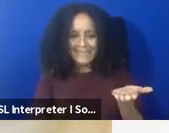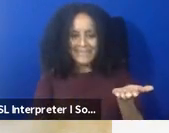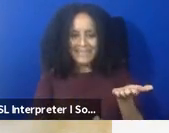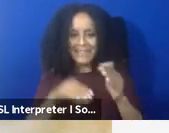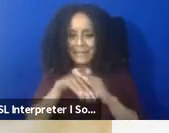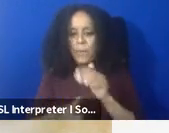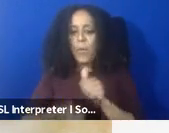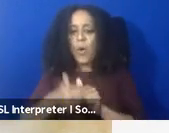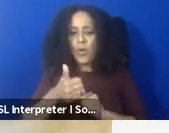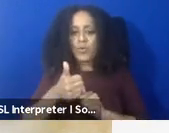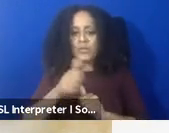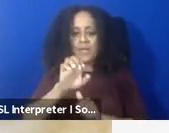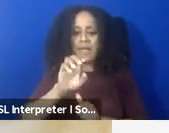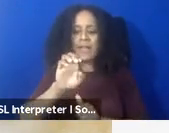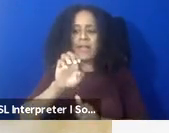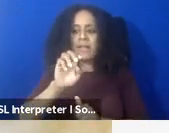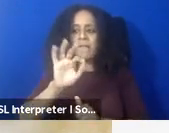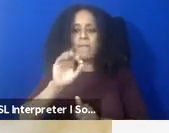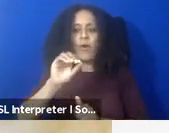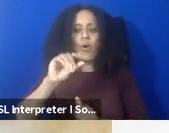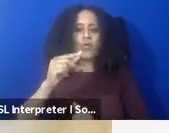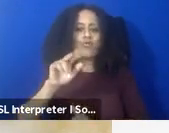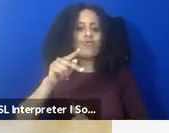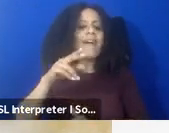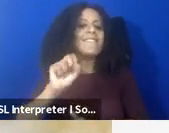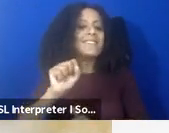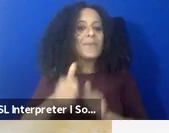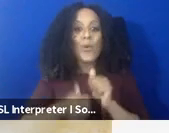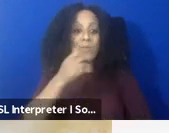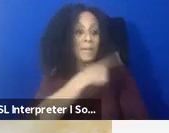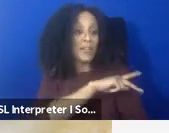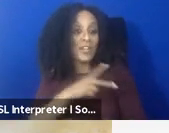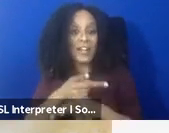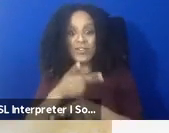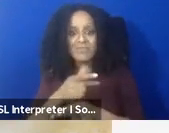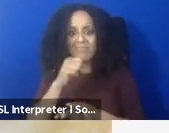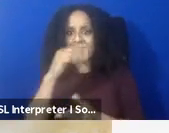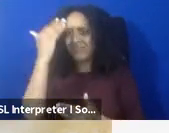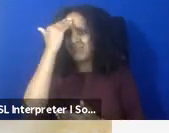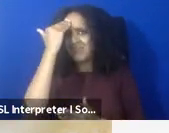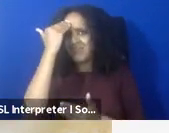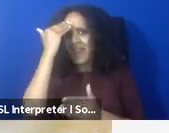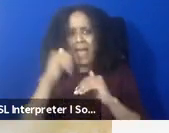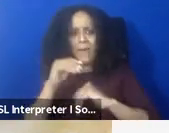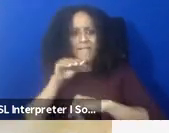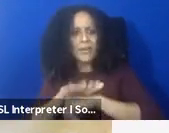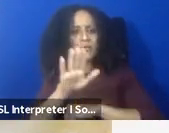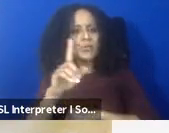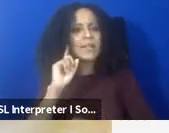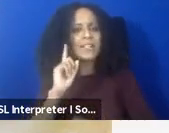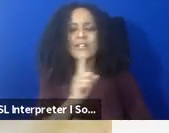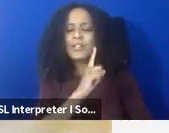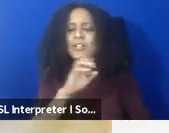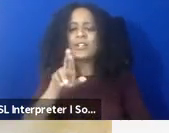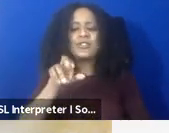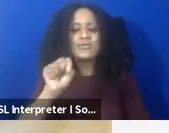most infographics, patients and caregivers are often unaware of the effects of diabetes on the ear. In this